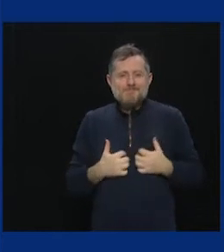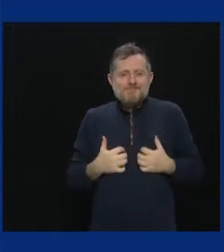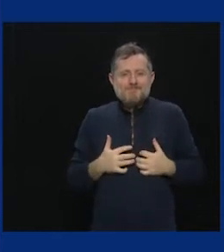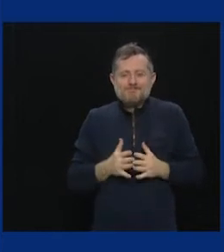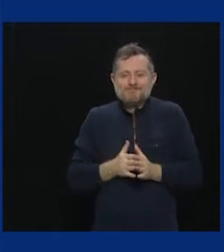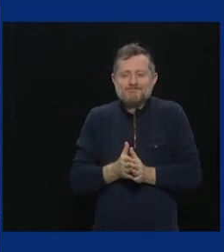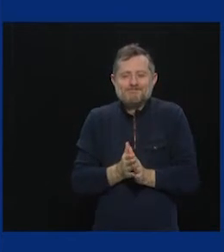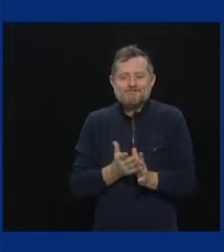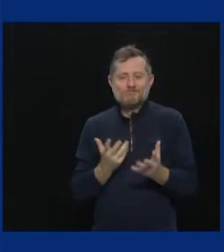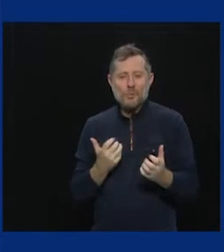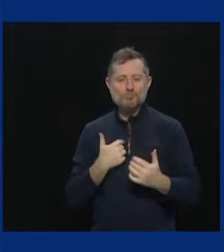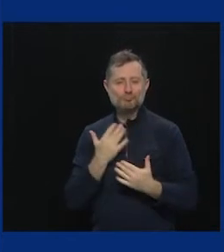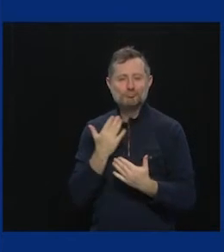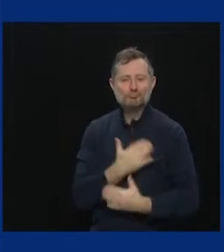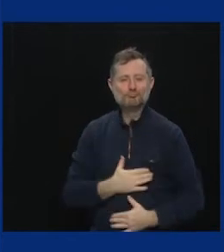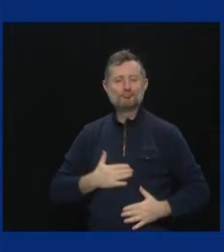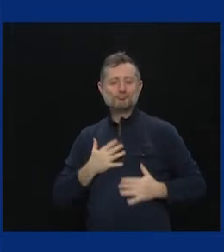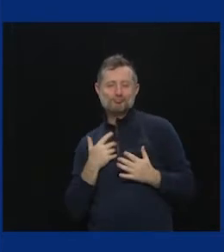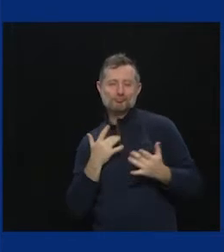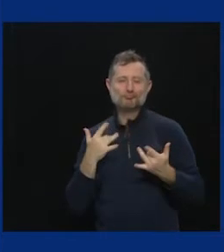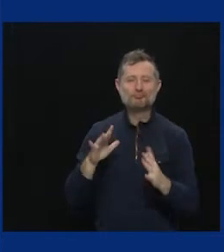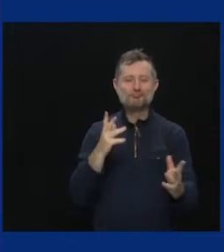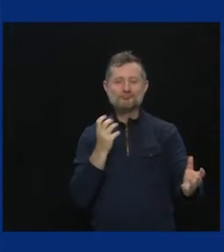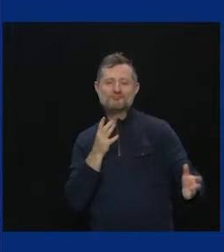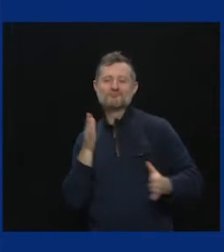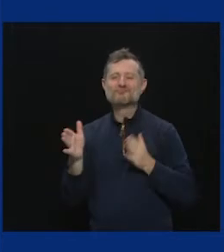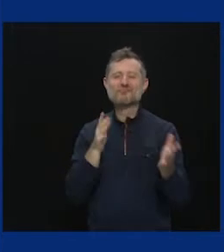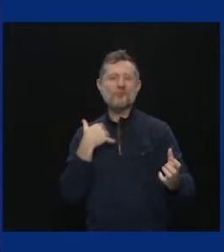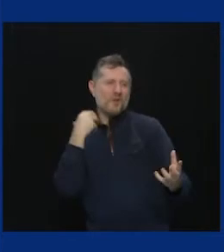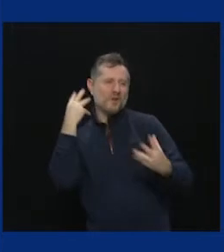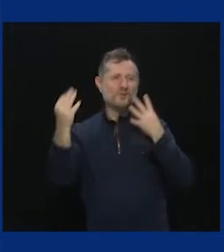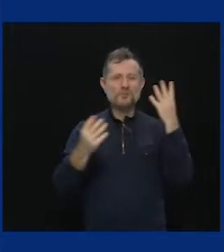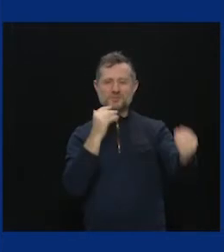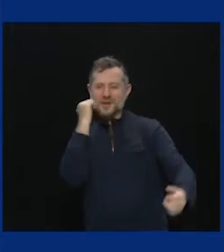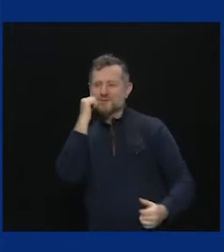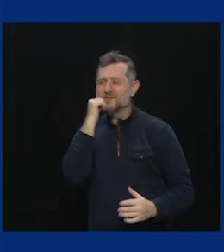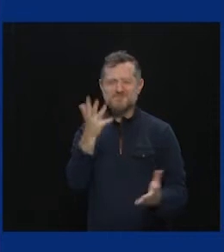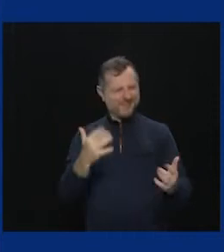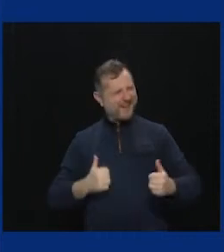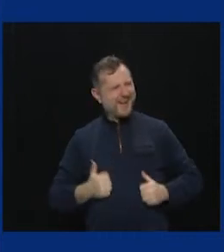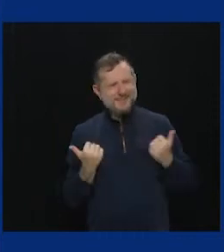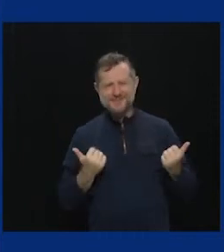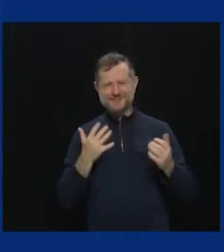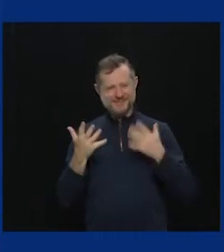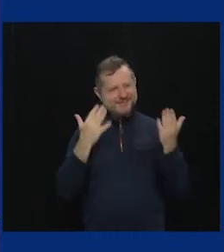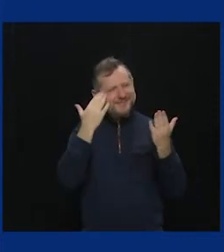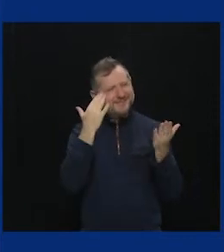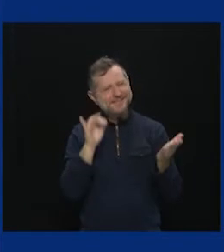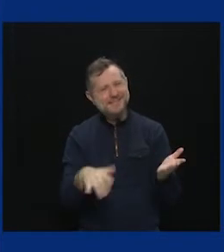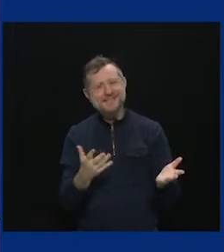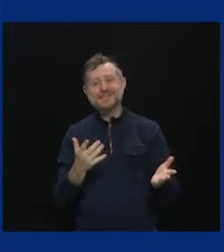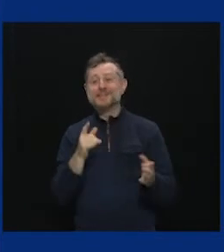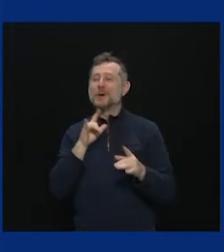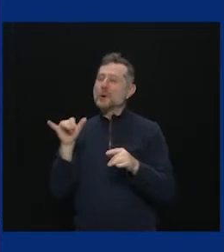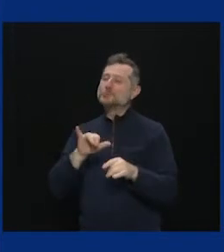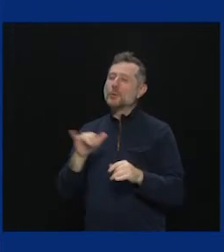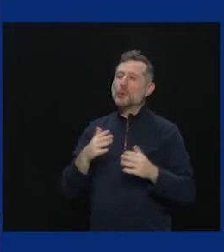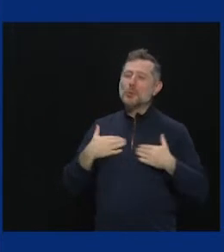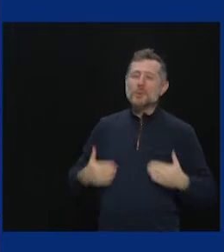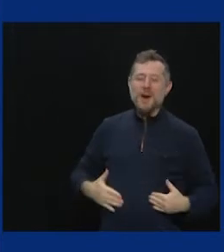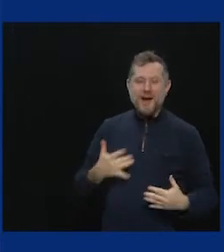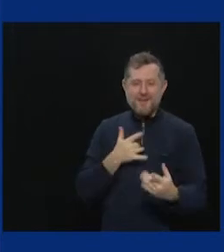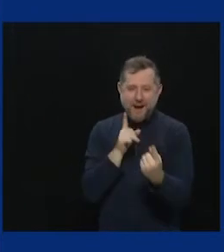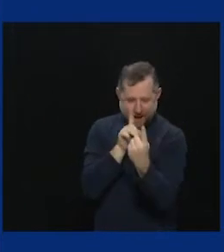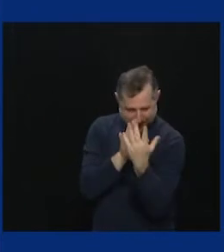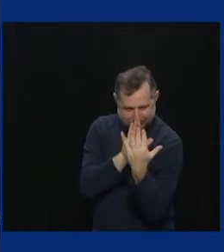and something that takes them out of their ordinary lives. It also creates very human connections. Most people